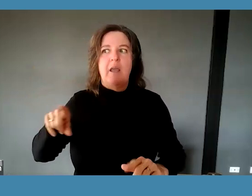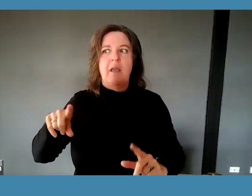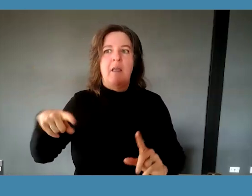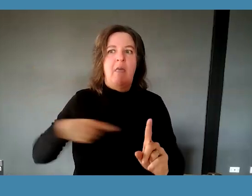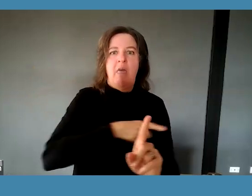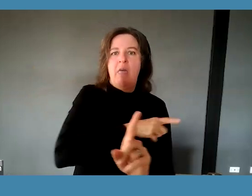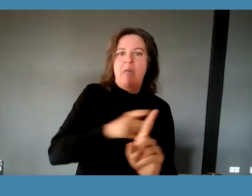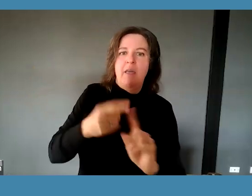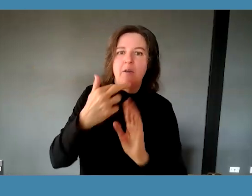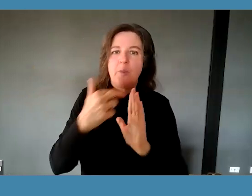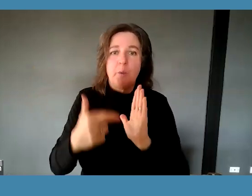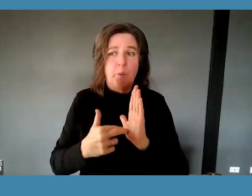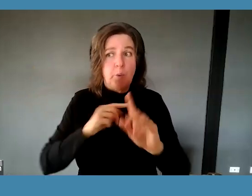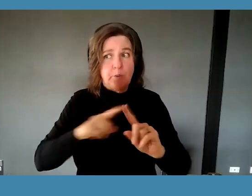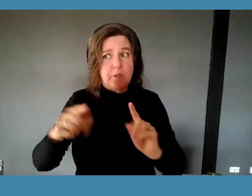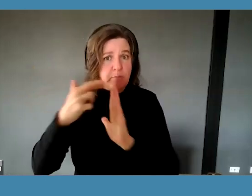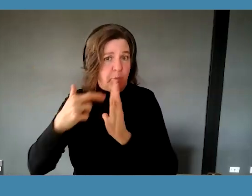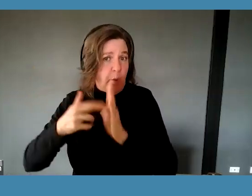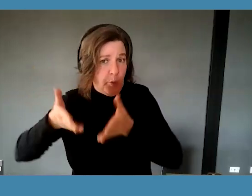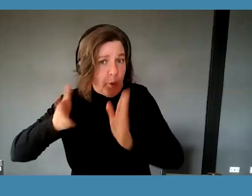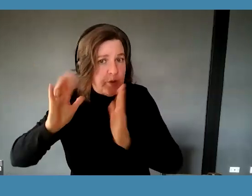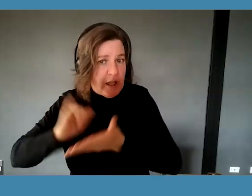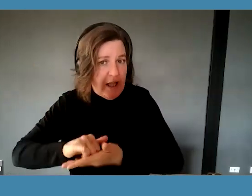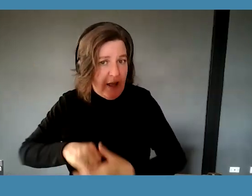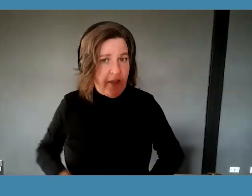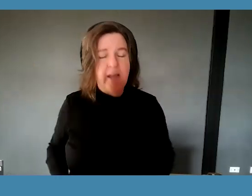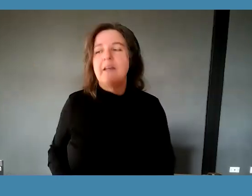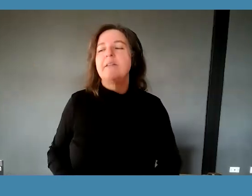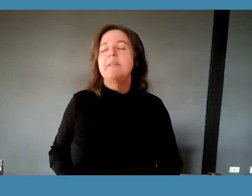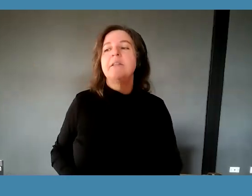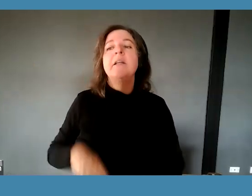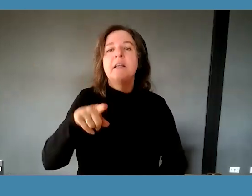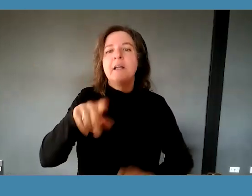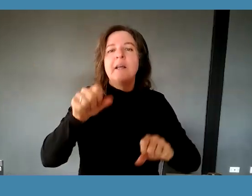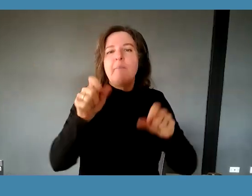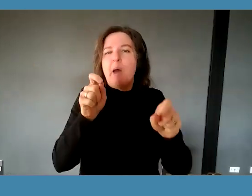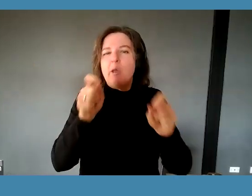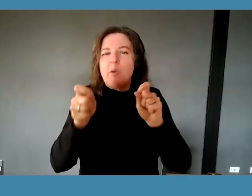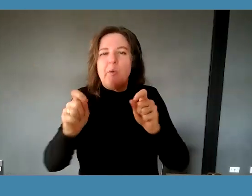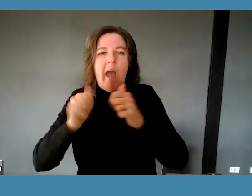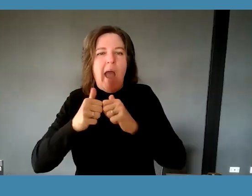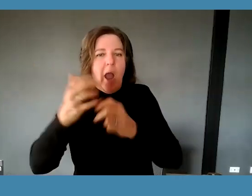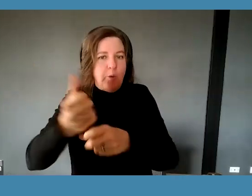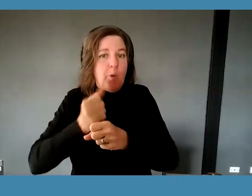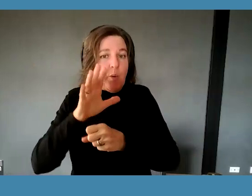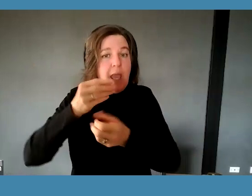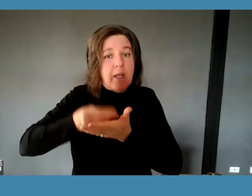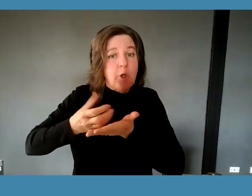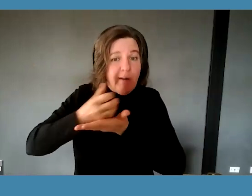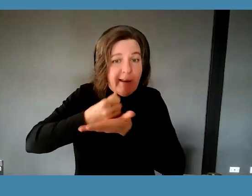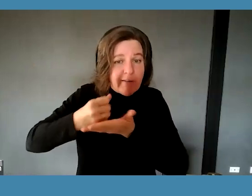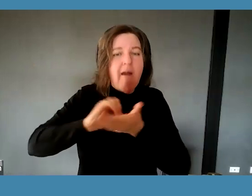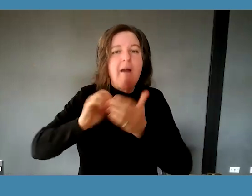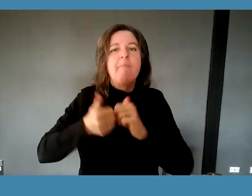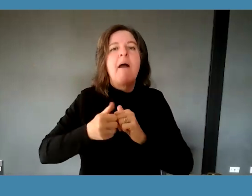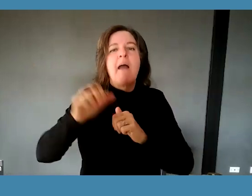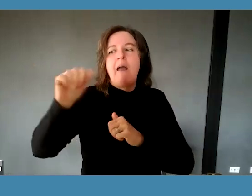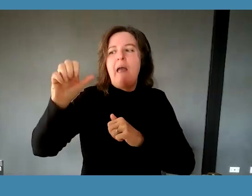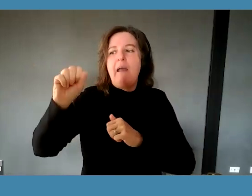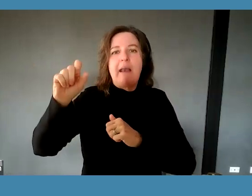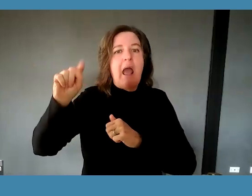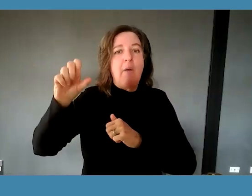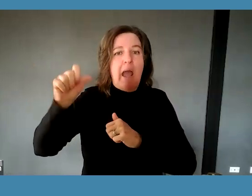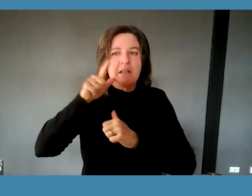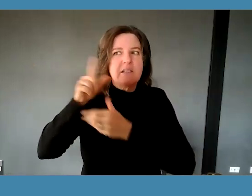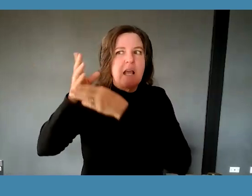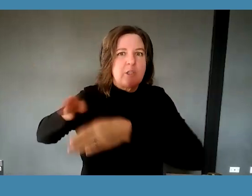these are the rules. The rules allow for this. But yeah, you can kind of adjust the way you receive your income and the way your assets are distributed to